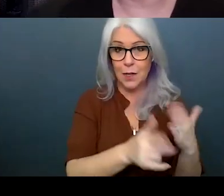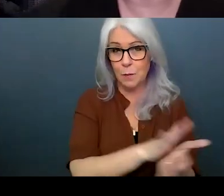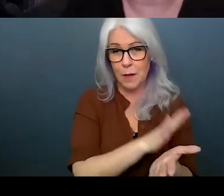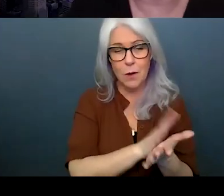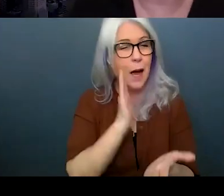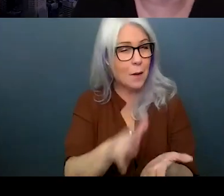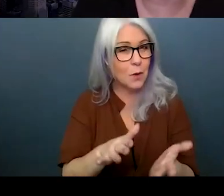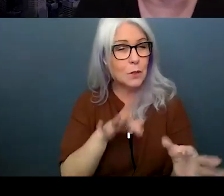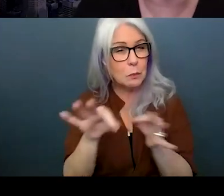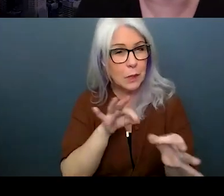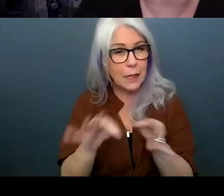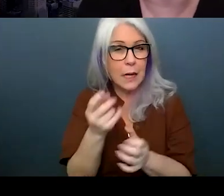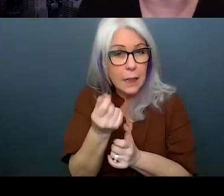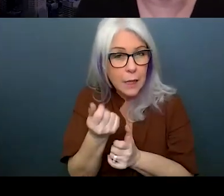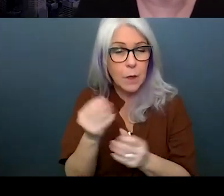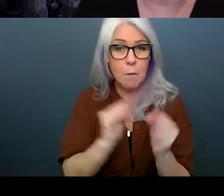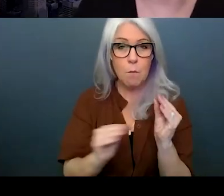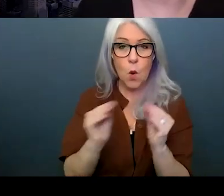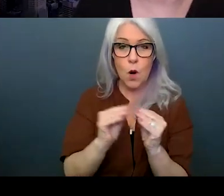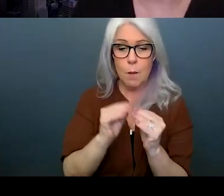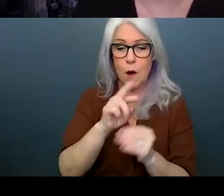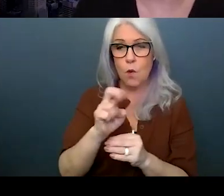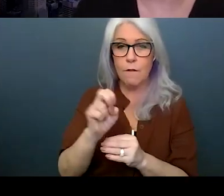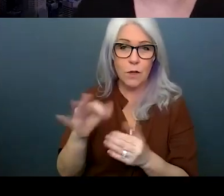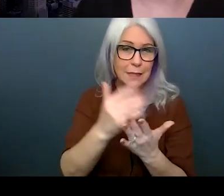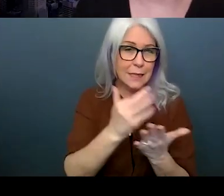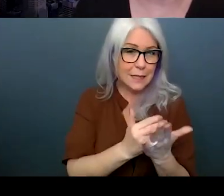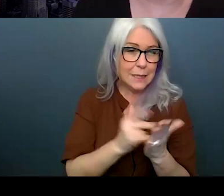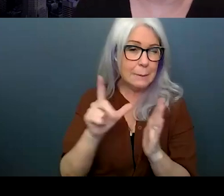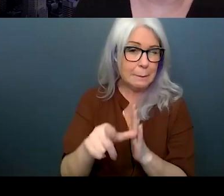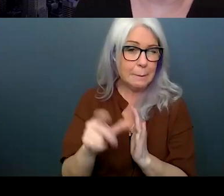about reference lists shortly.